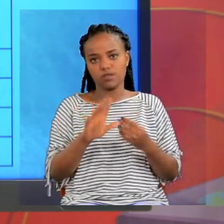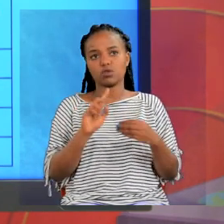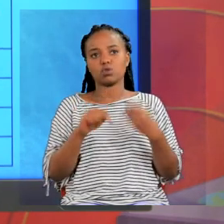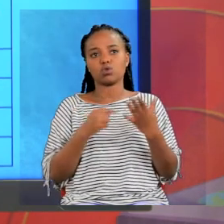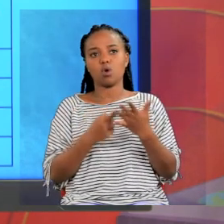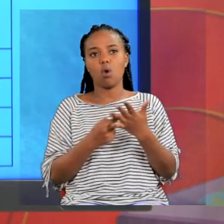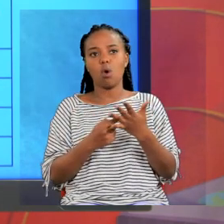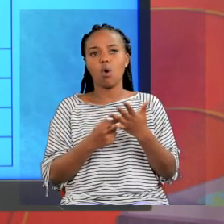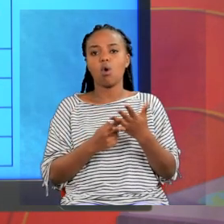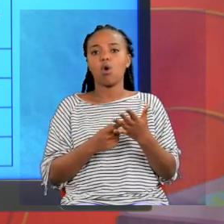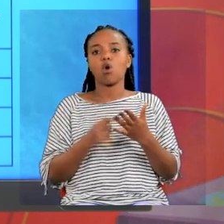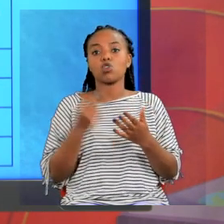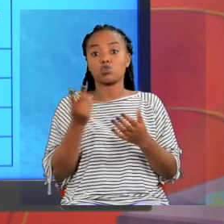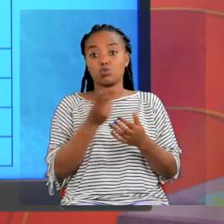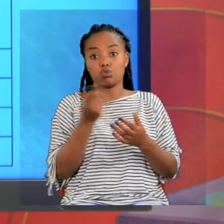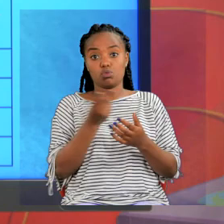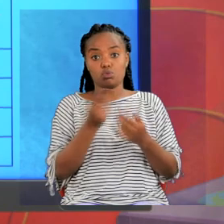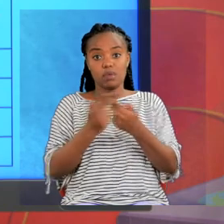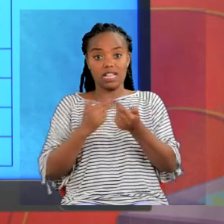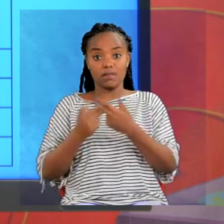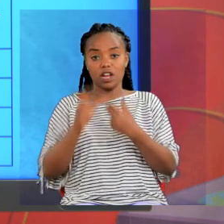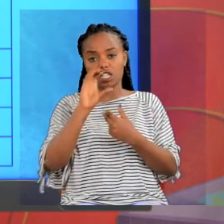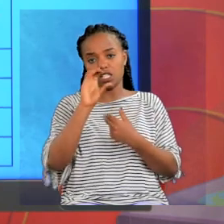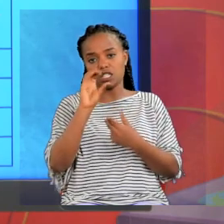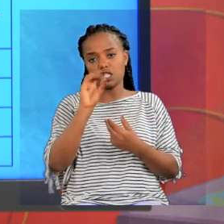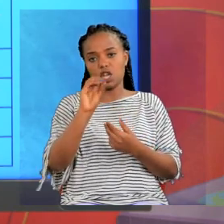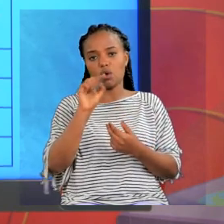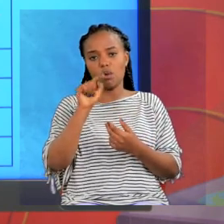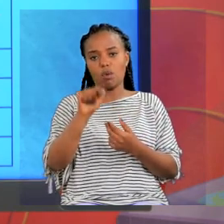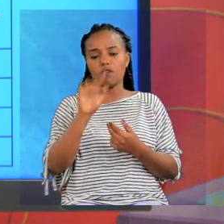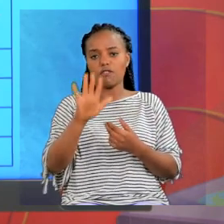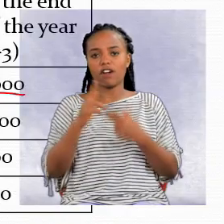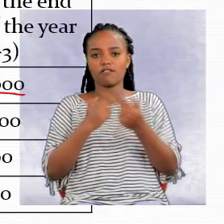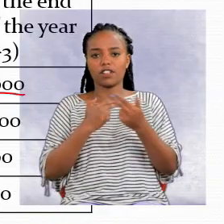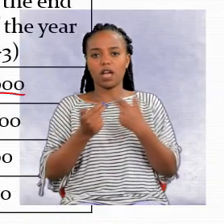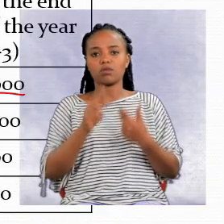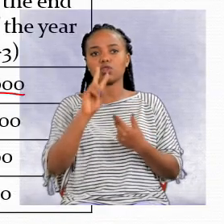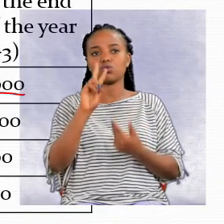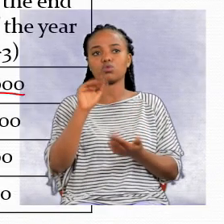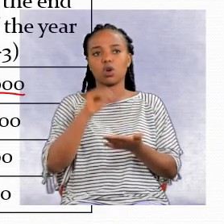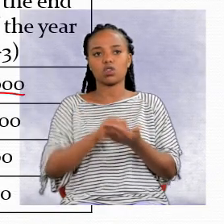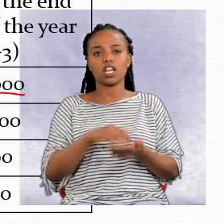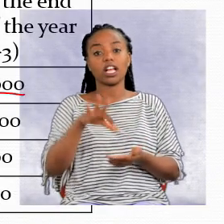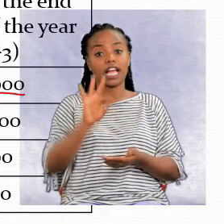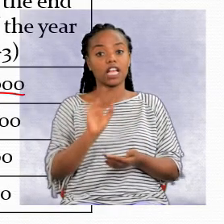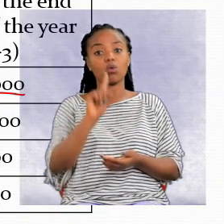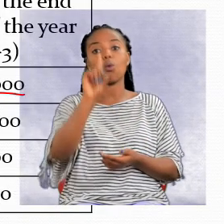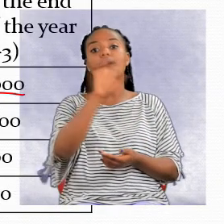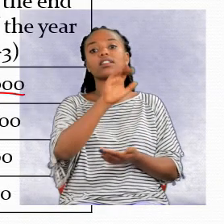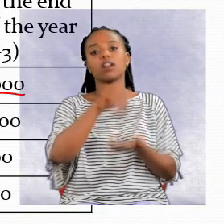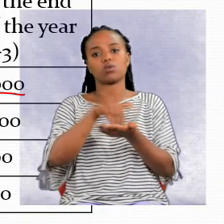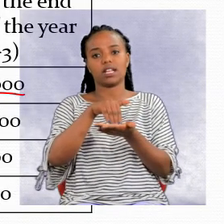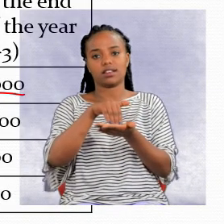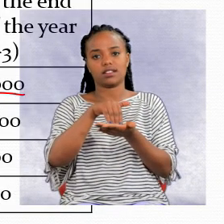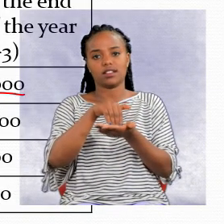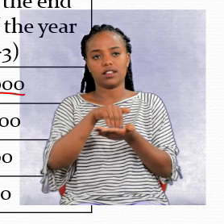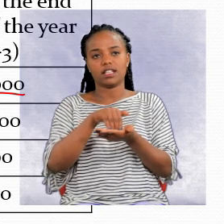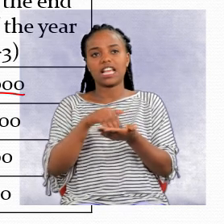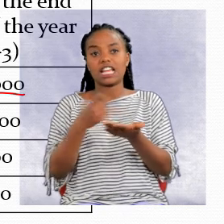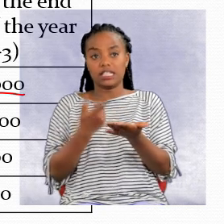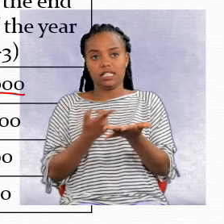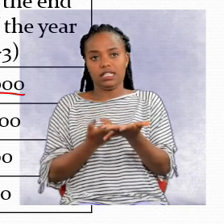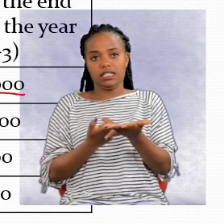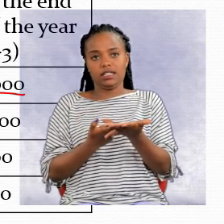will be this. When you multiply these two, 0.5 by 2,000, you get 1,000. This